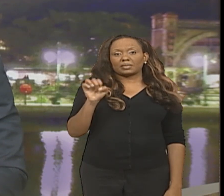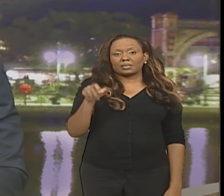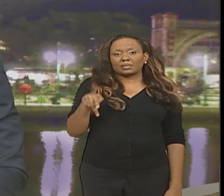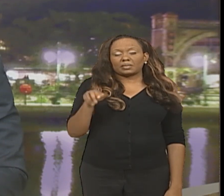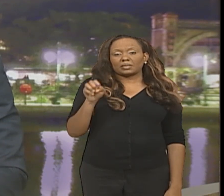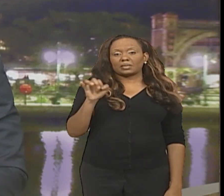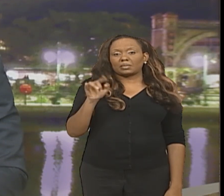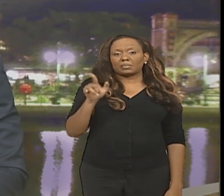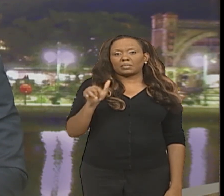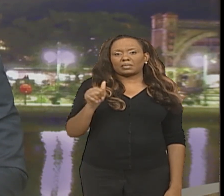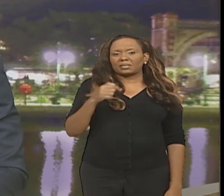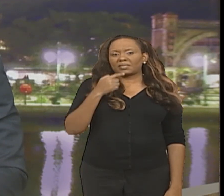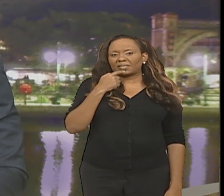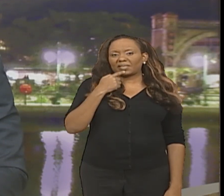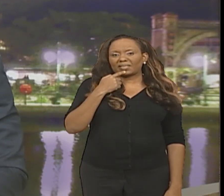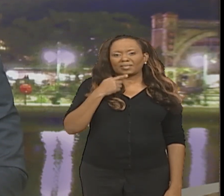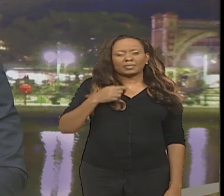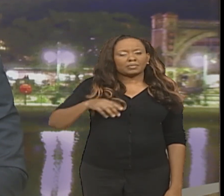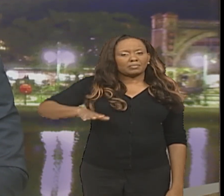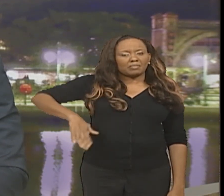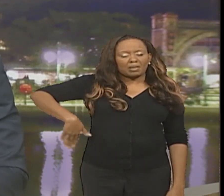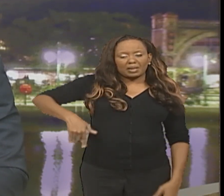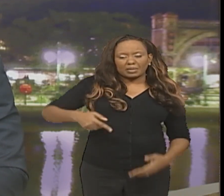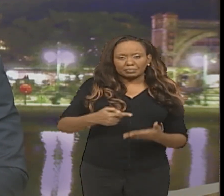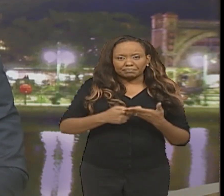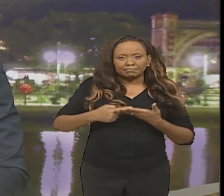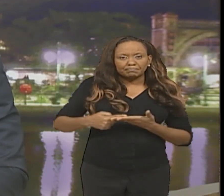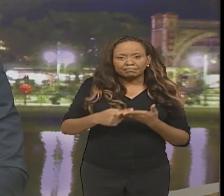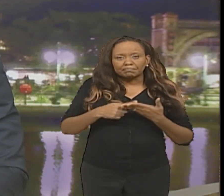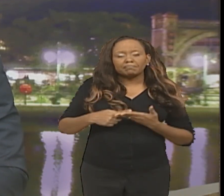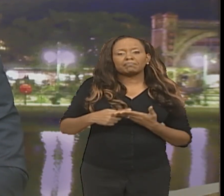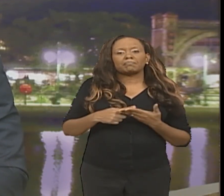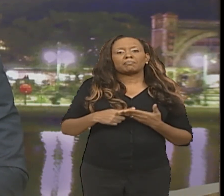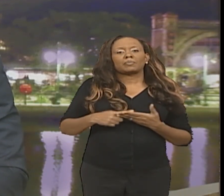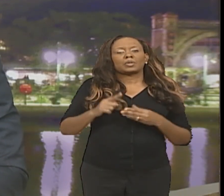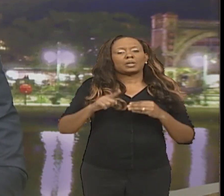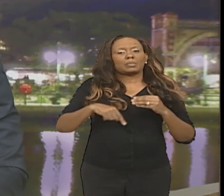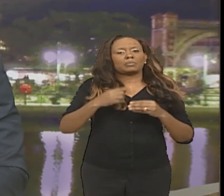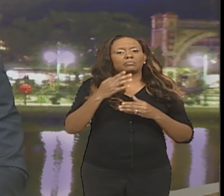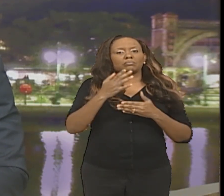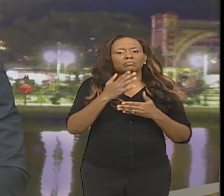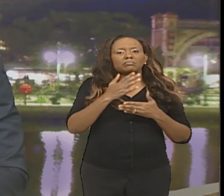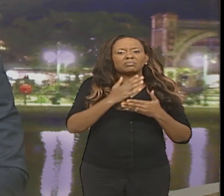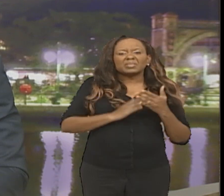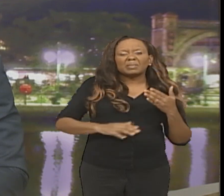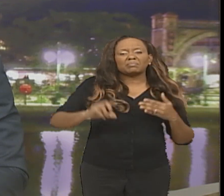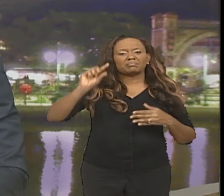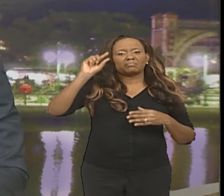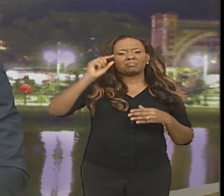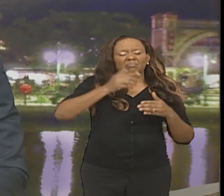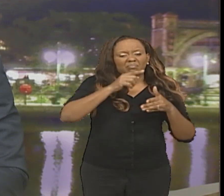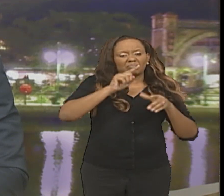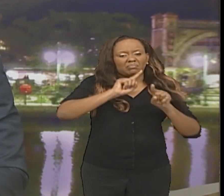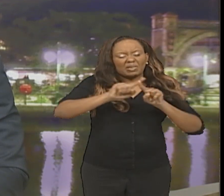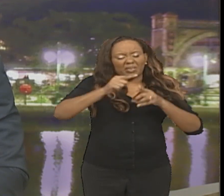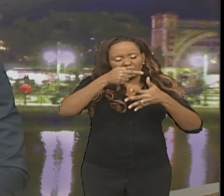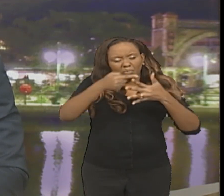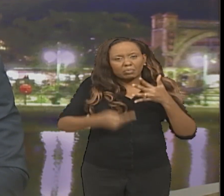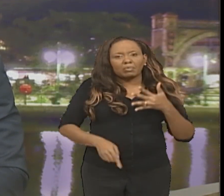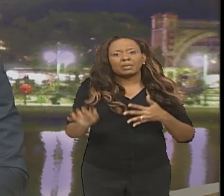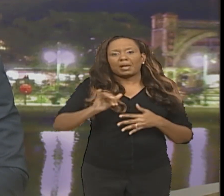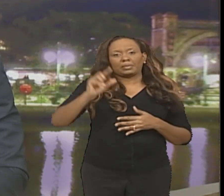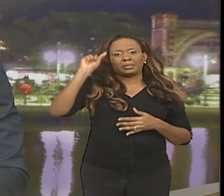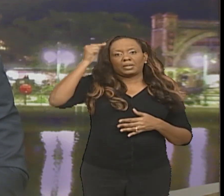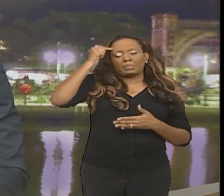there has been no negotiations with CITUSAB on a number of current aspects, including government's restructuring exercise.